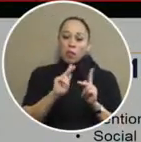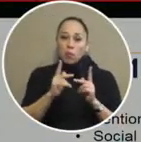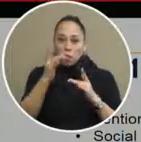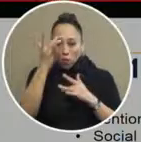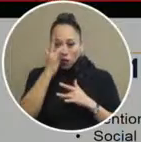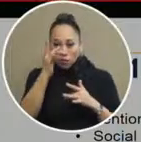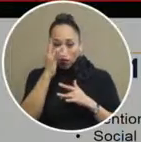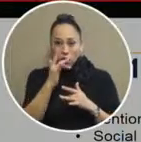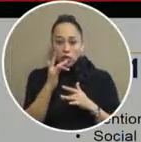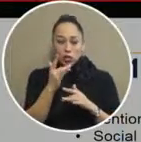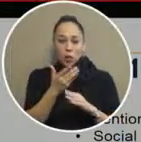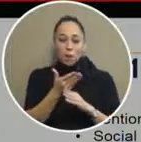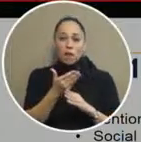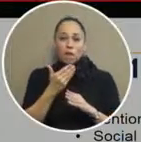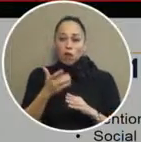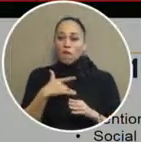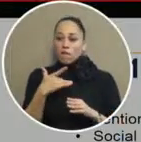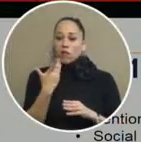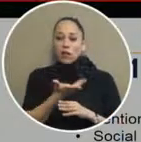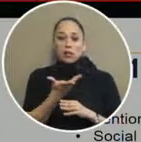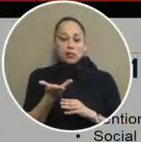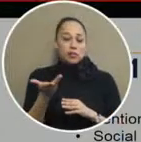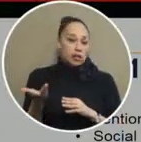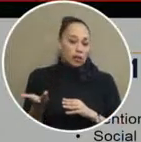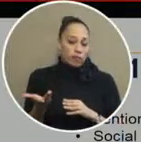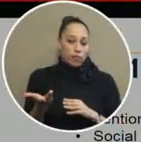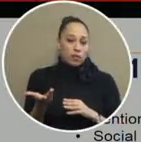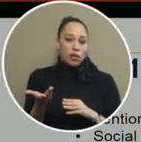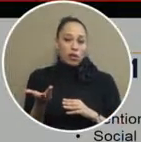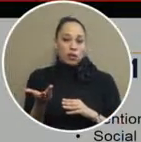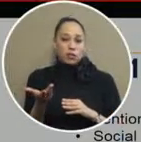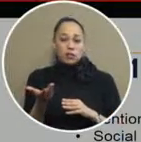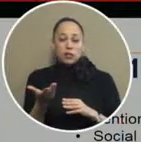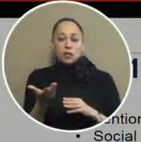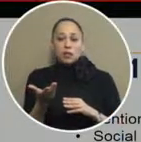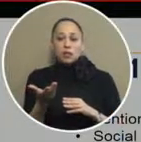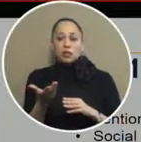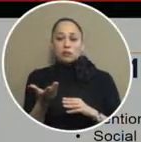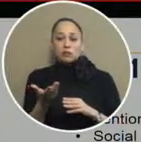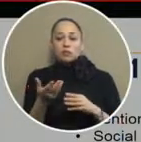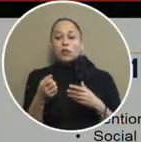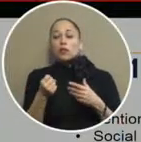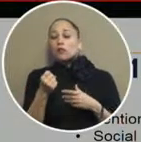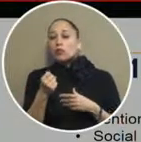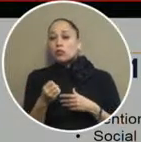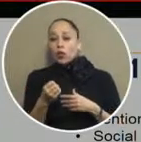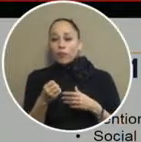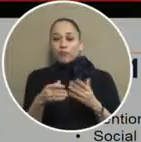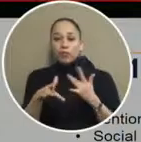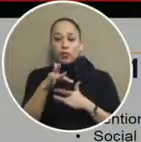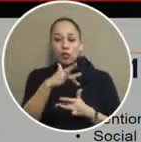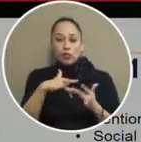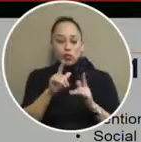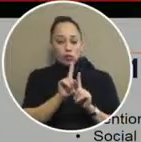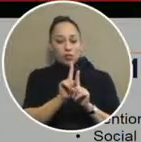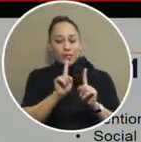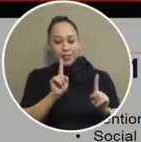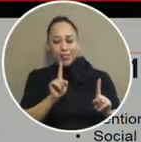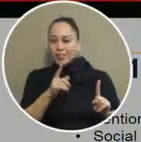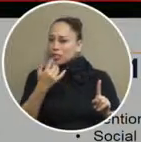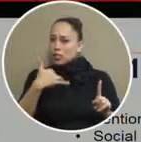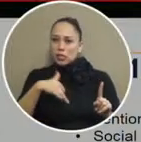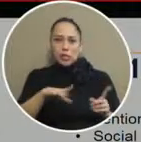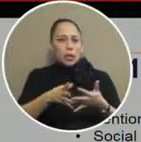few days before they exhibit symptoms and a few days after they start exhibiting symptoms. So the social distancing is extremely